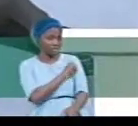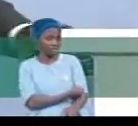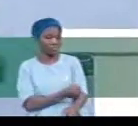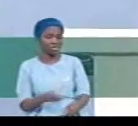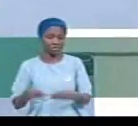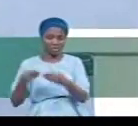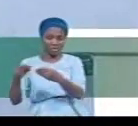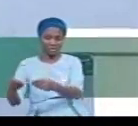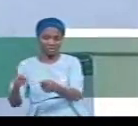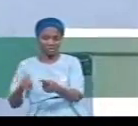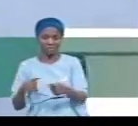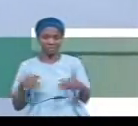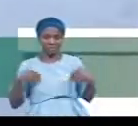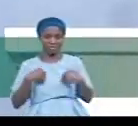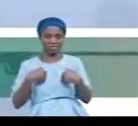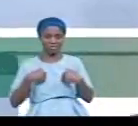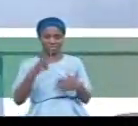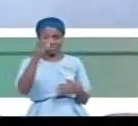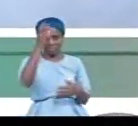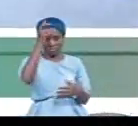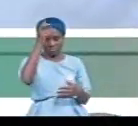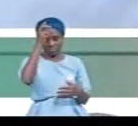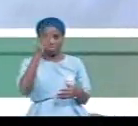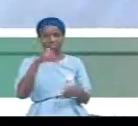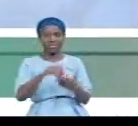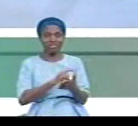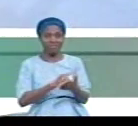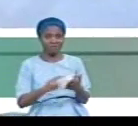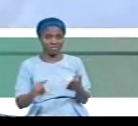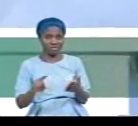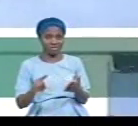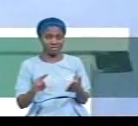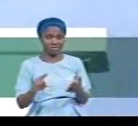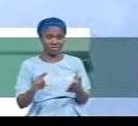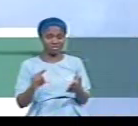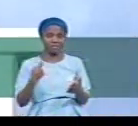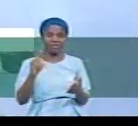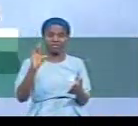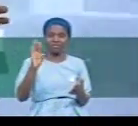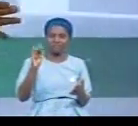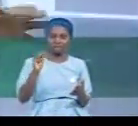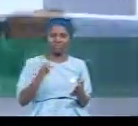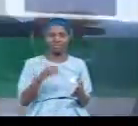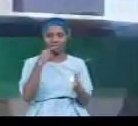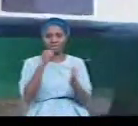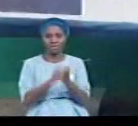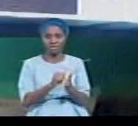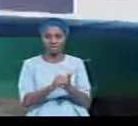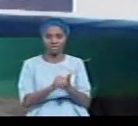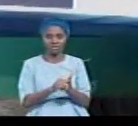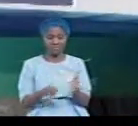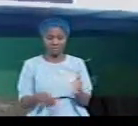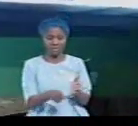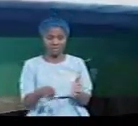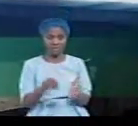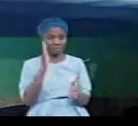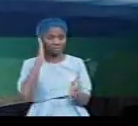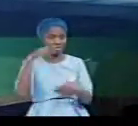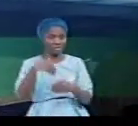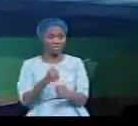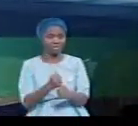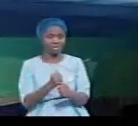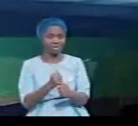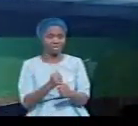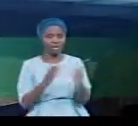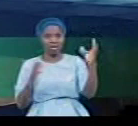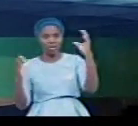Look at verse 14. In verse 14, this shall make war with